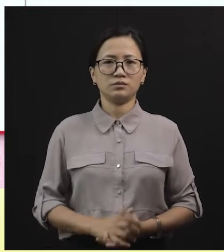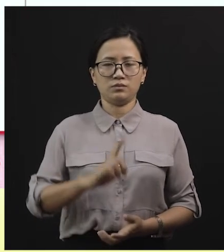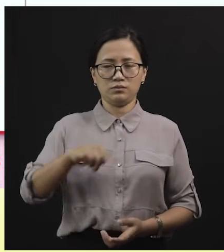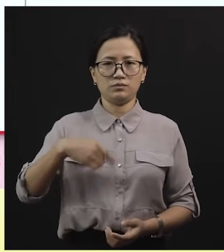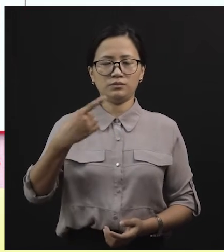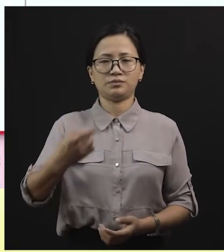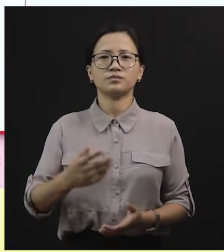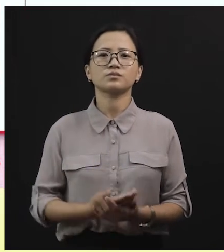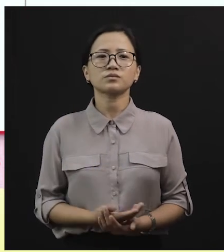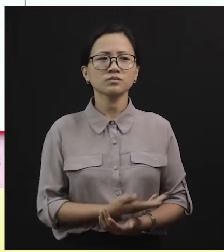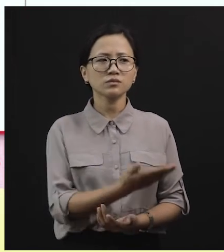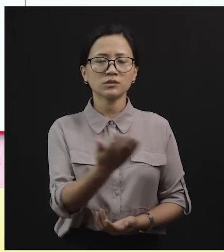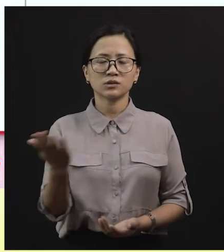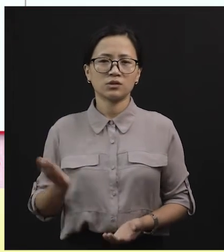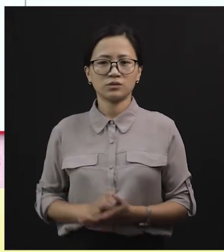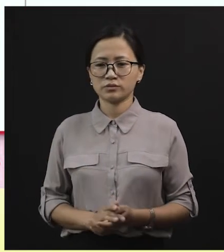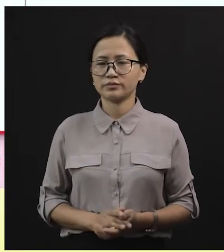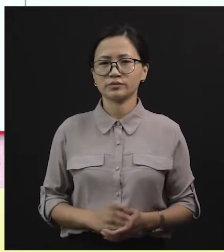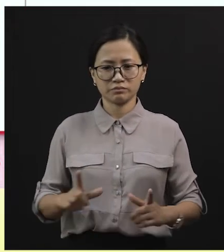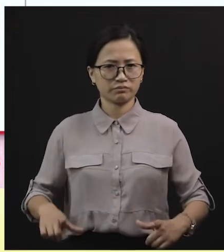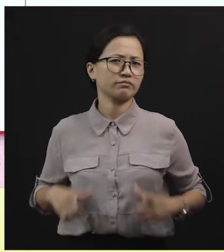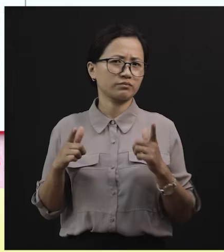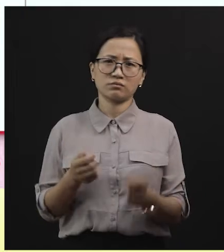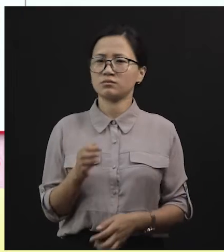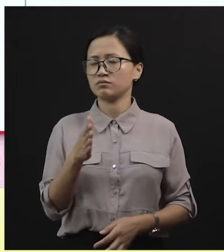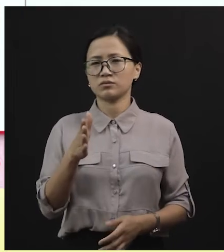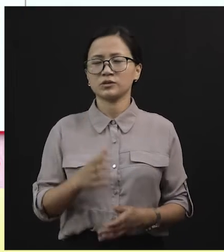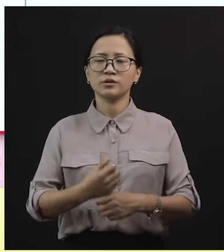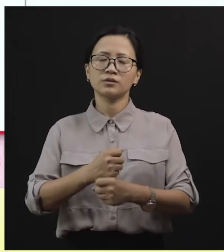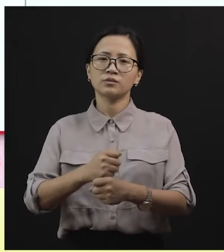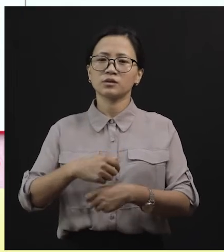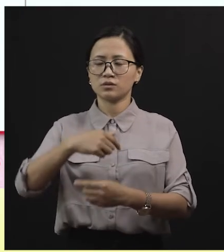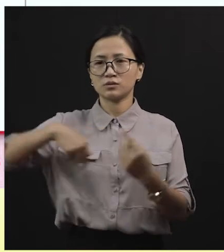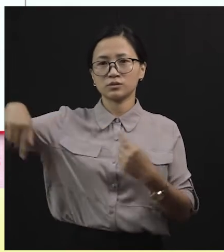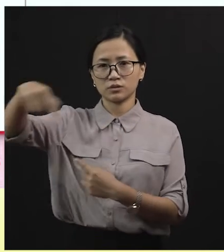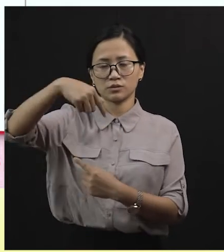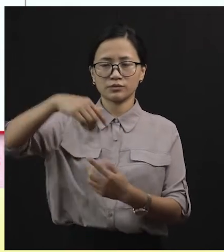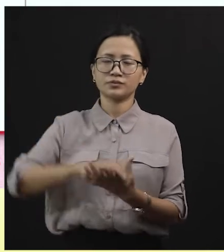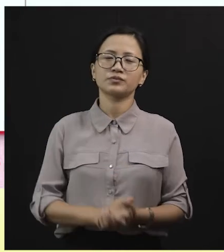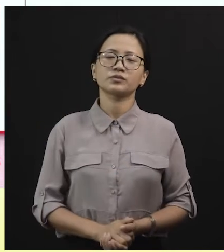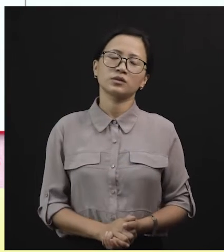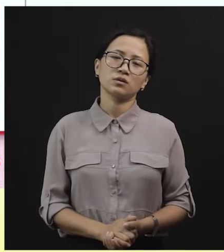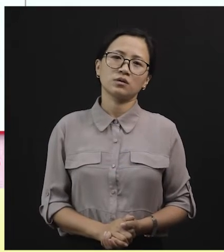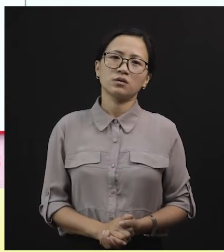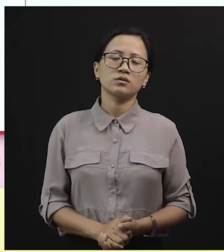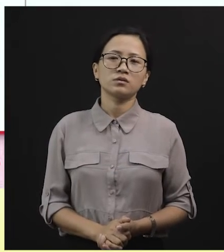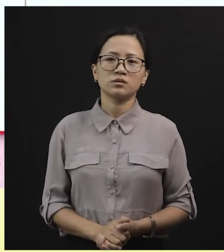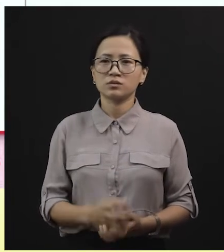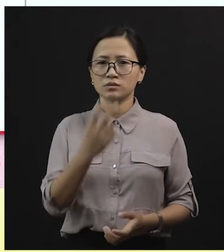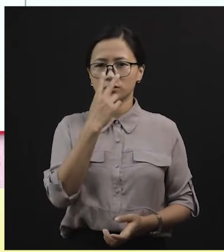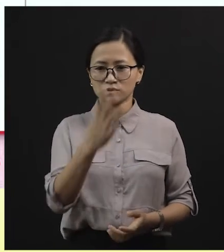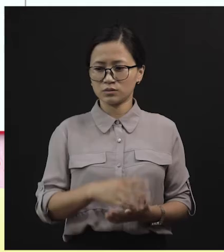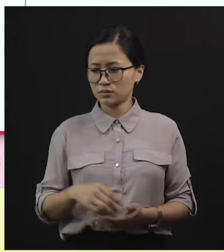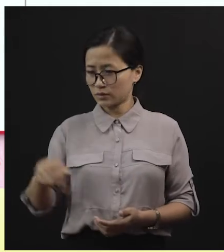next is, there are also non-living things that make up our surrounding, right? It is not only the living that we